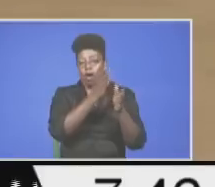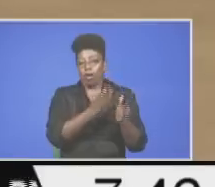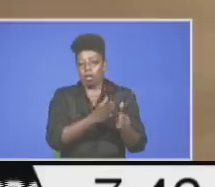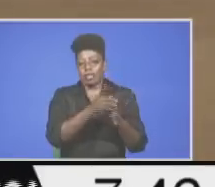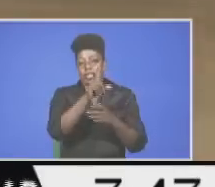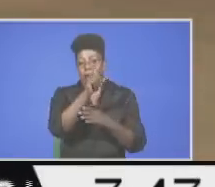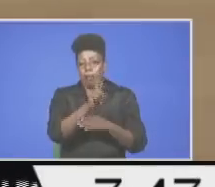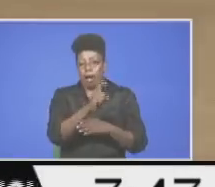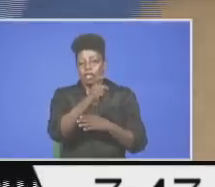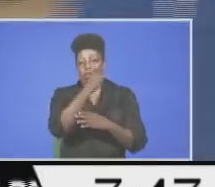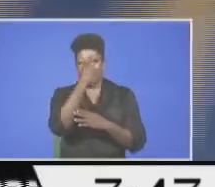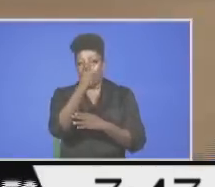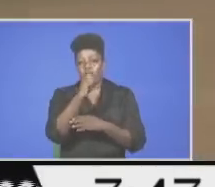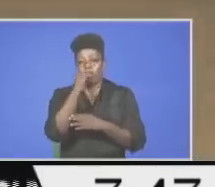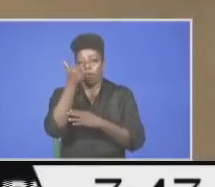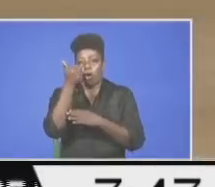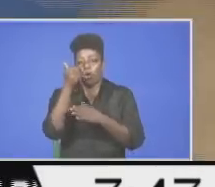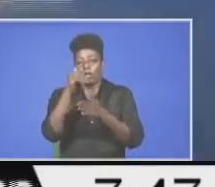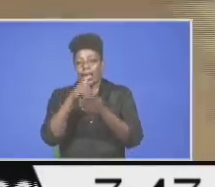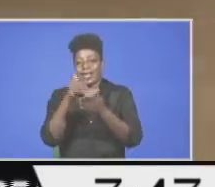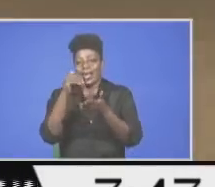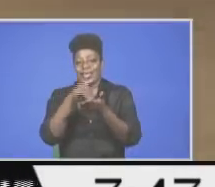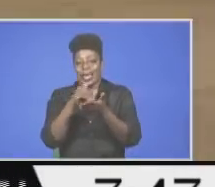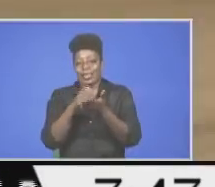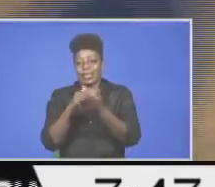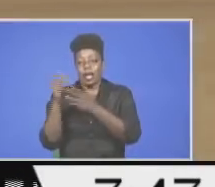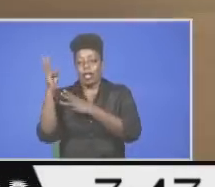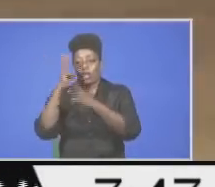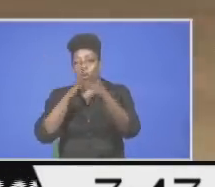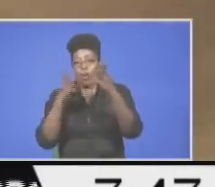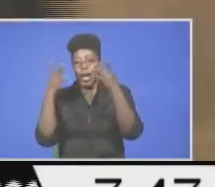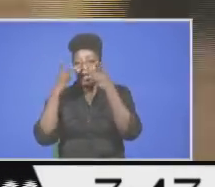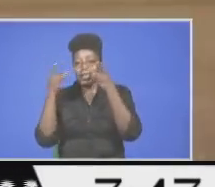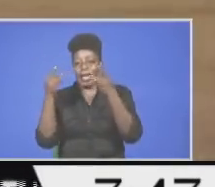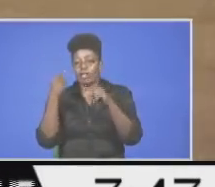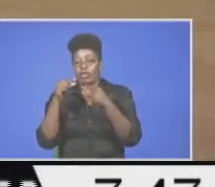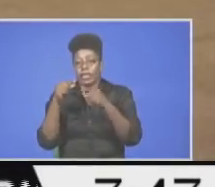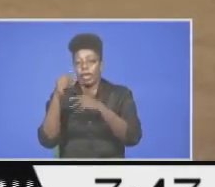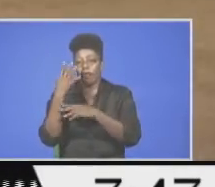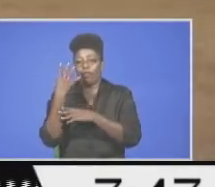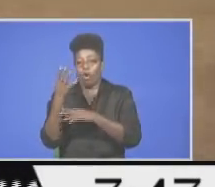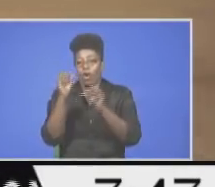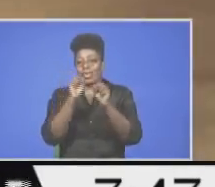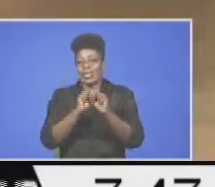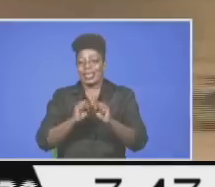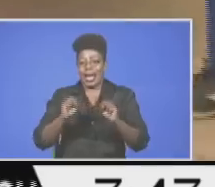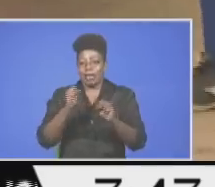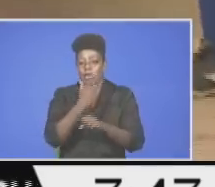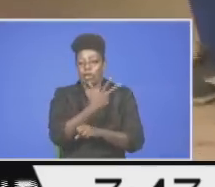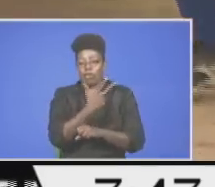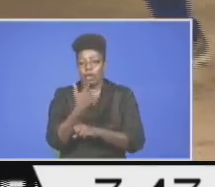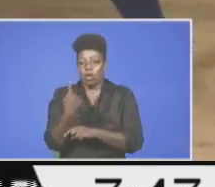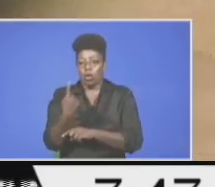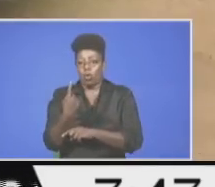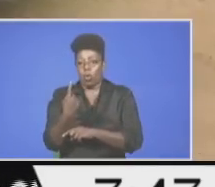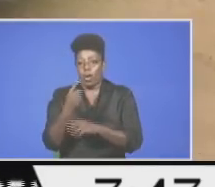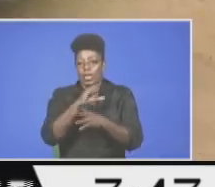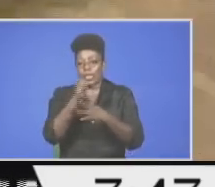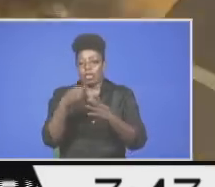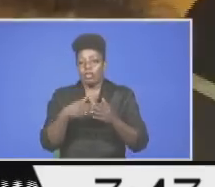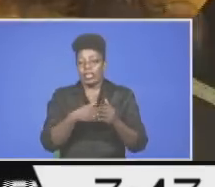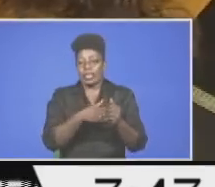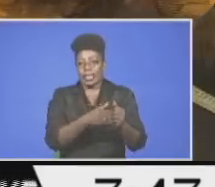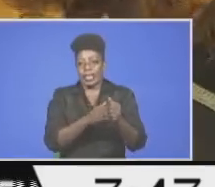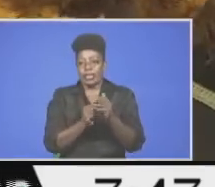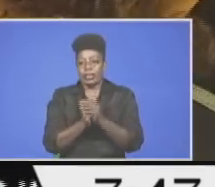come tomorrow night after the defending champion Sunshine Auto Wildcats took Game 4 on Saturday to claim a 3-1 series lead. Never